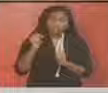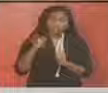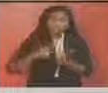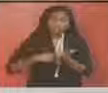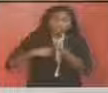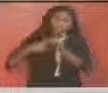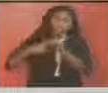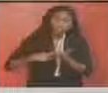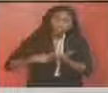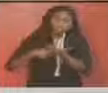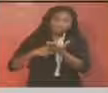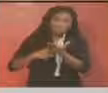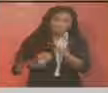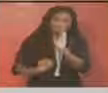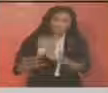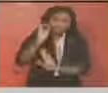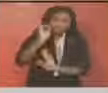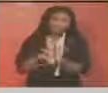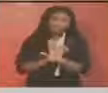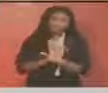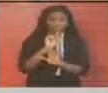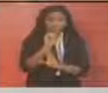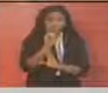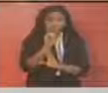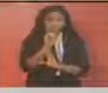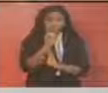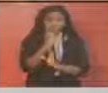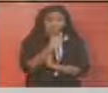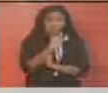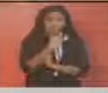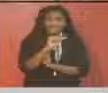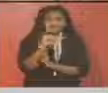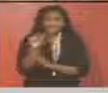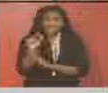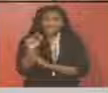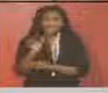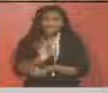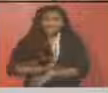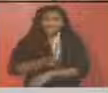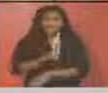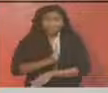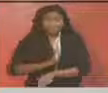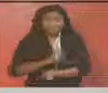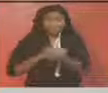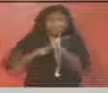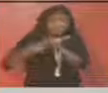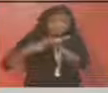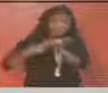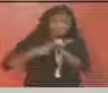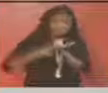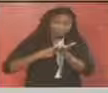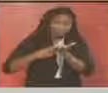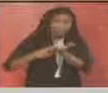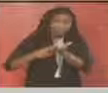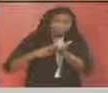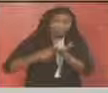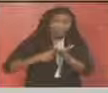1st, 2020. Note the word, formal bilateral talks. We were